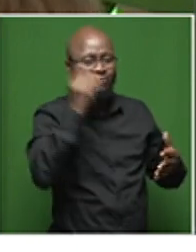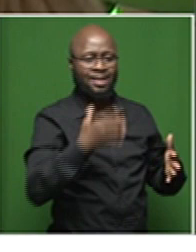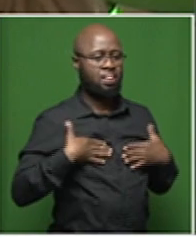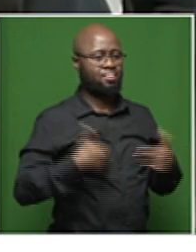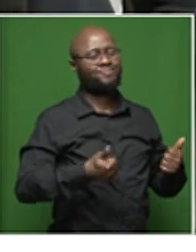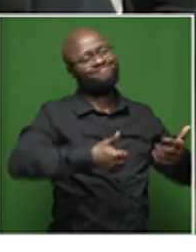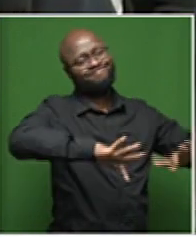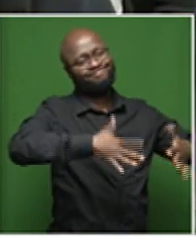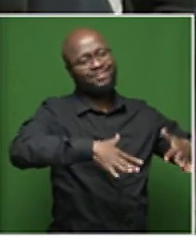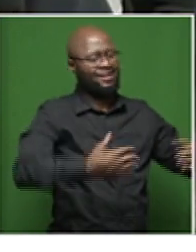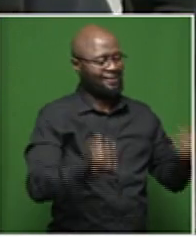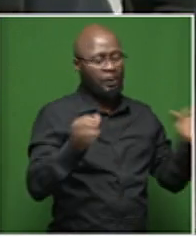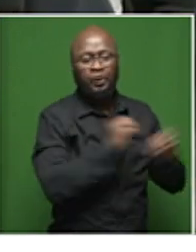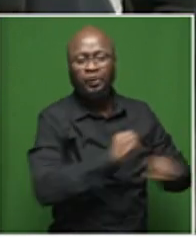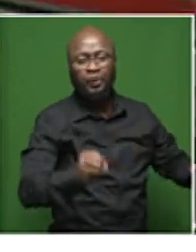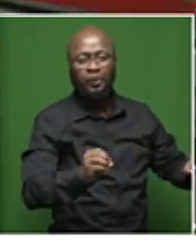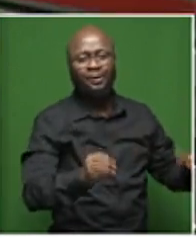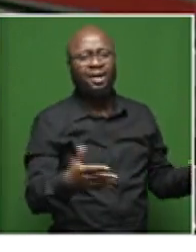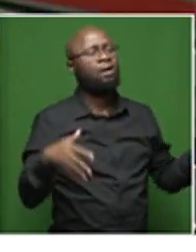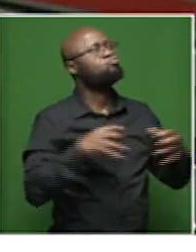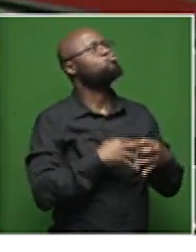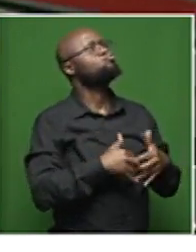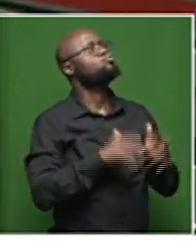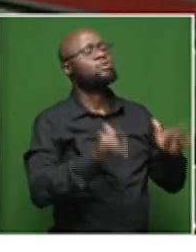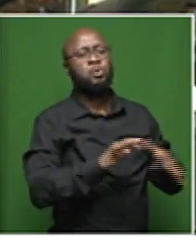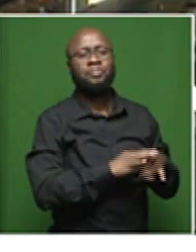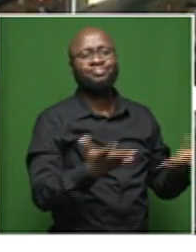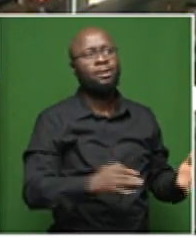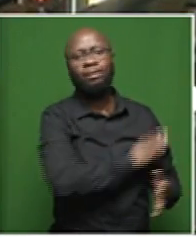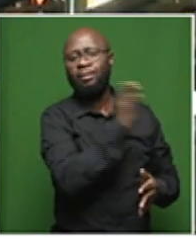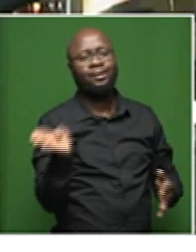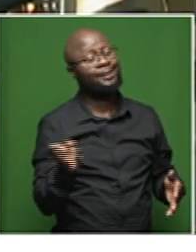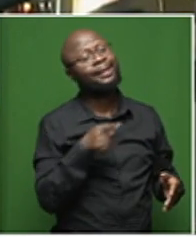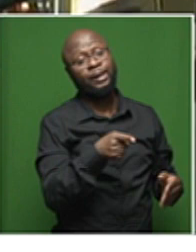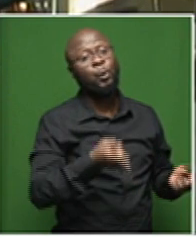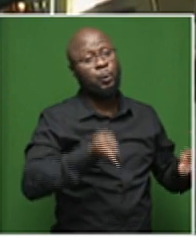not exercising, you're just sitting and watching TV. If you are not